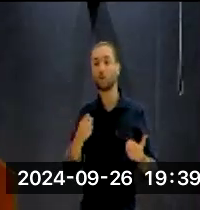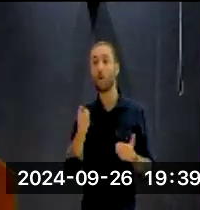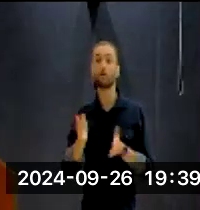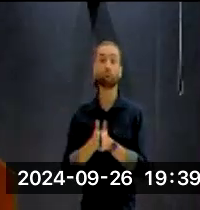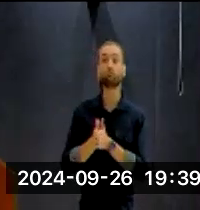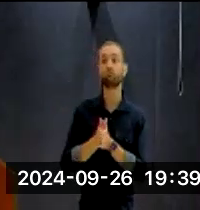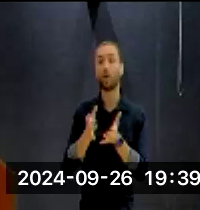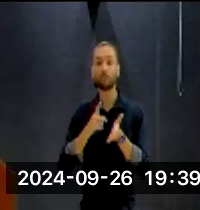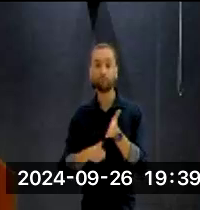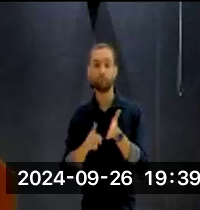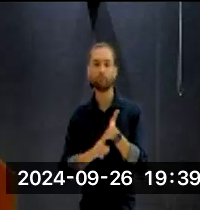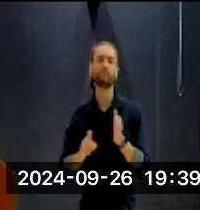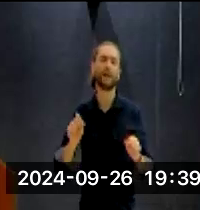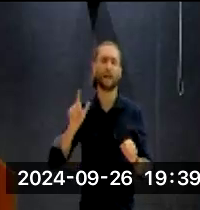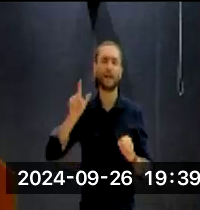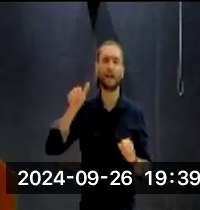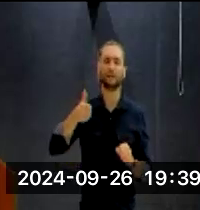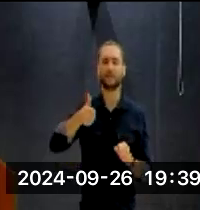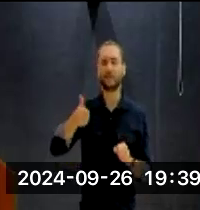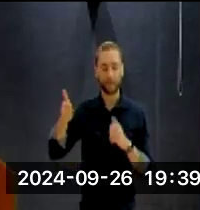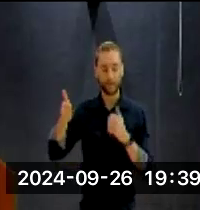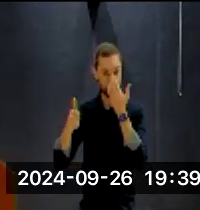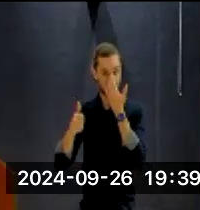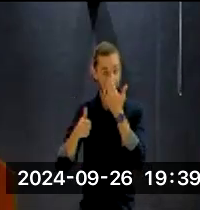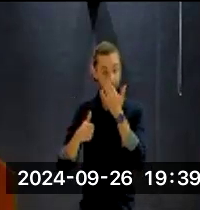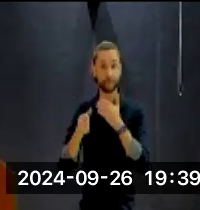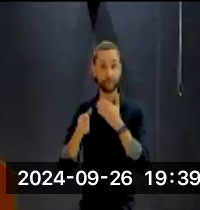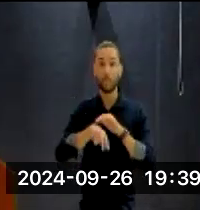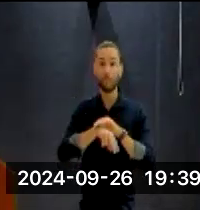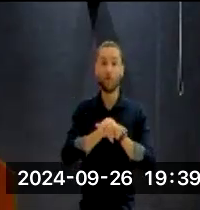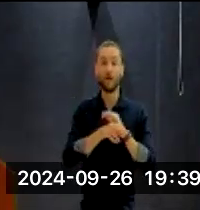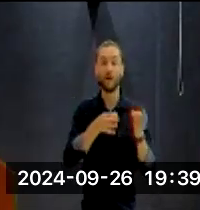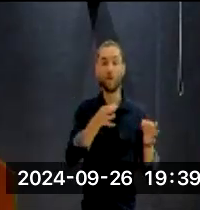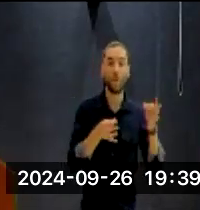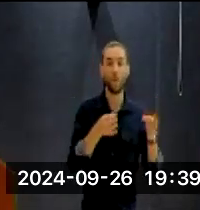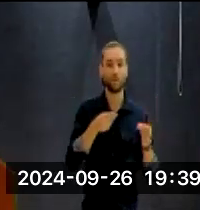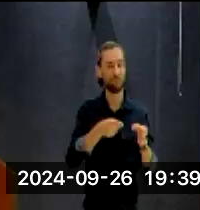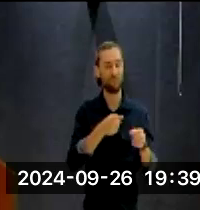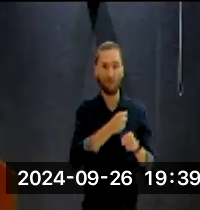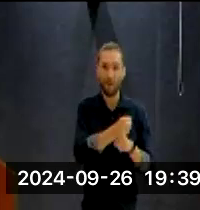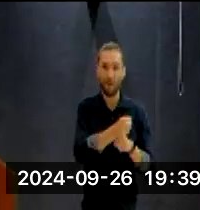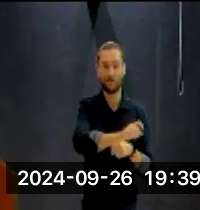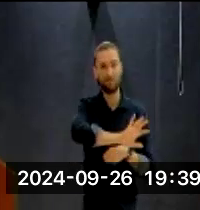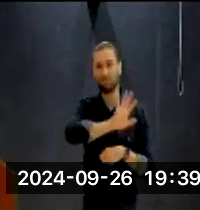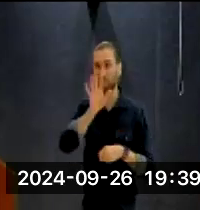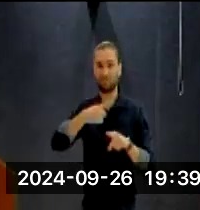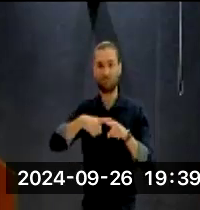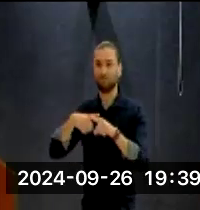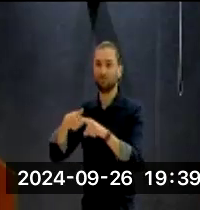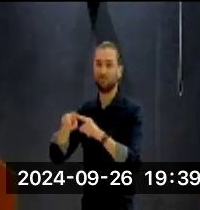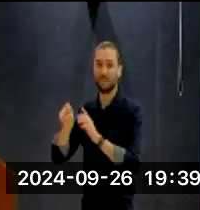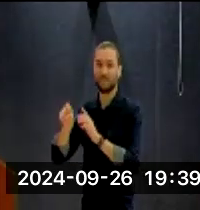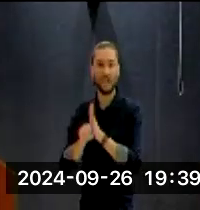can read up on this. This is a problem. The probate court corruption is a problem across state lines. It doesn't see race,